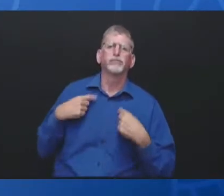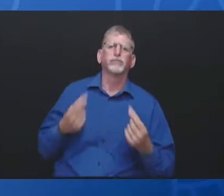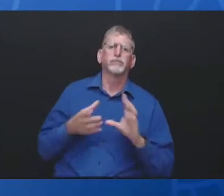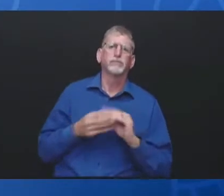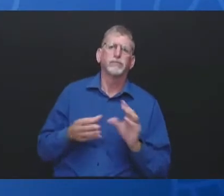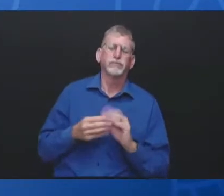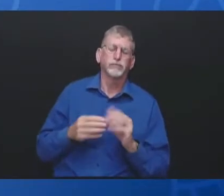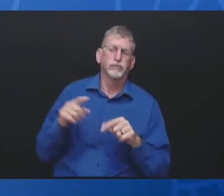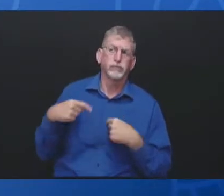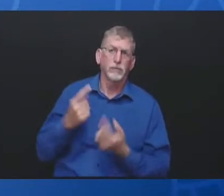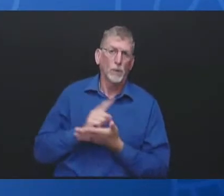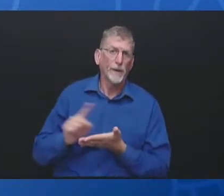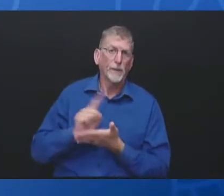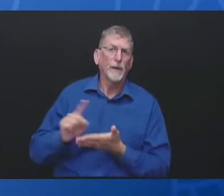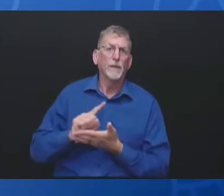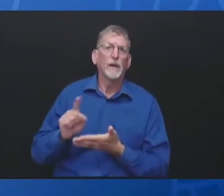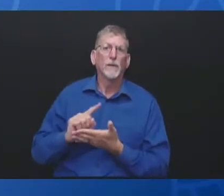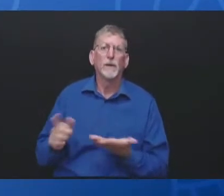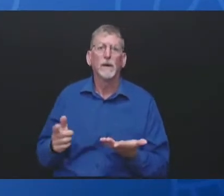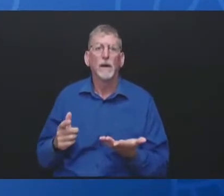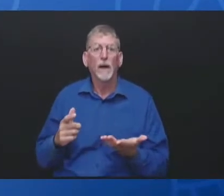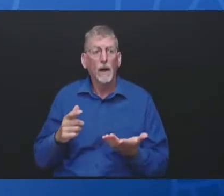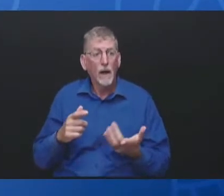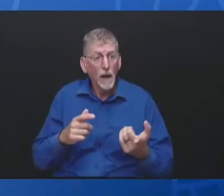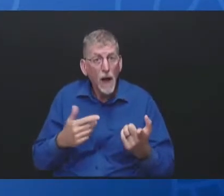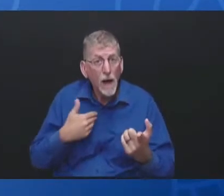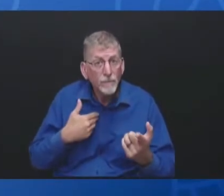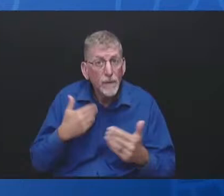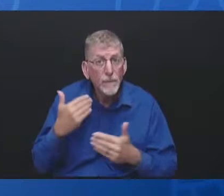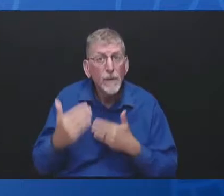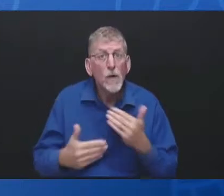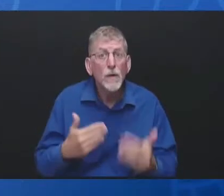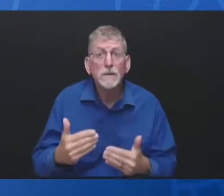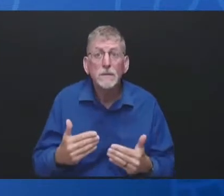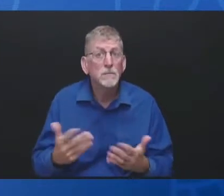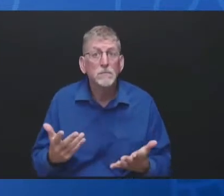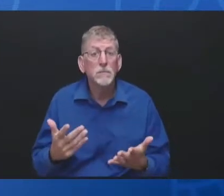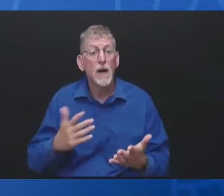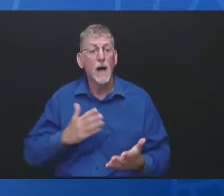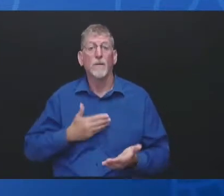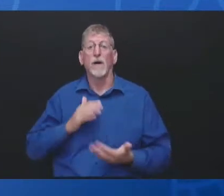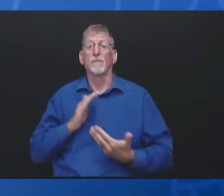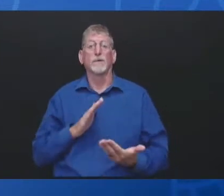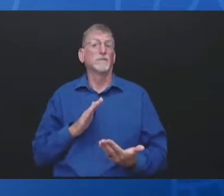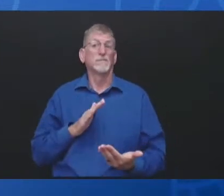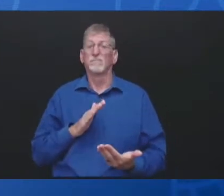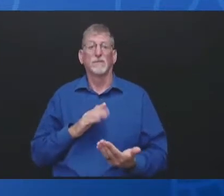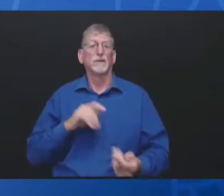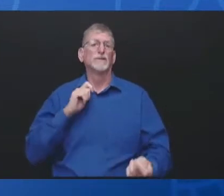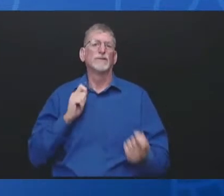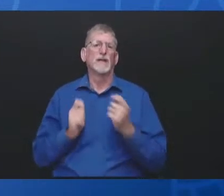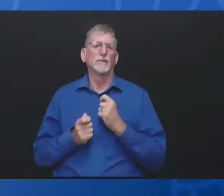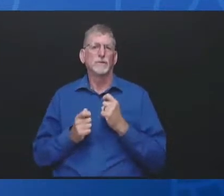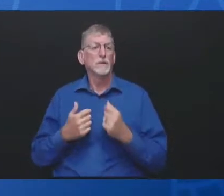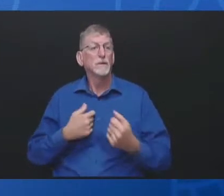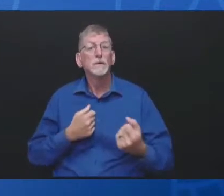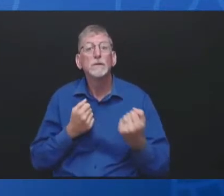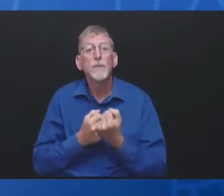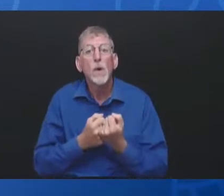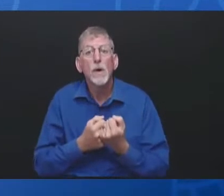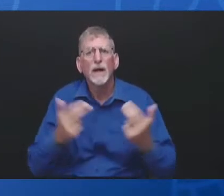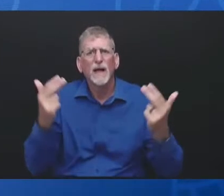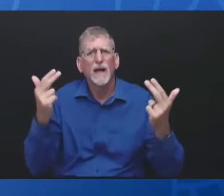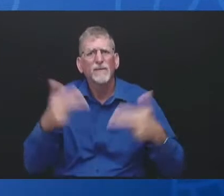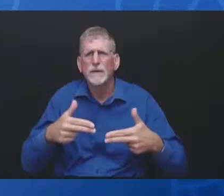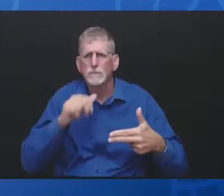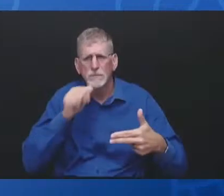progress, that our approach would change, not our support for ceasefire or helping to achieve it, but the